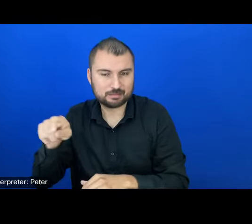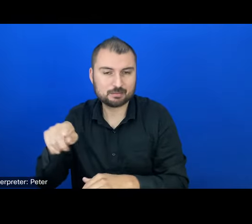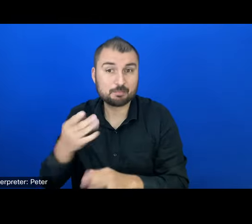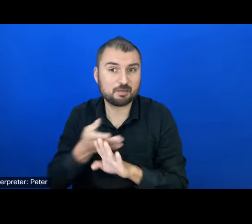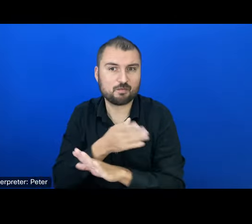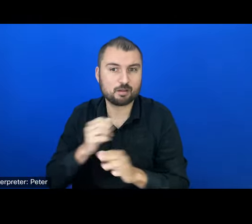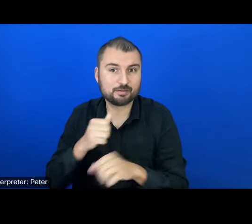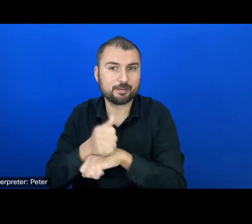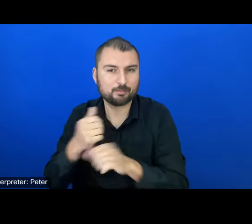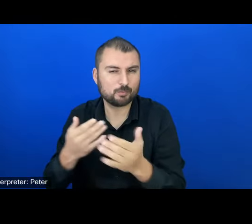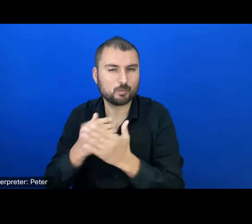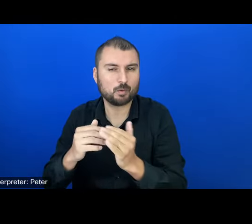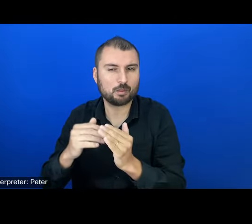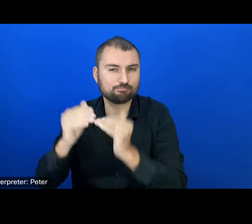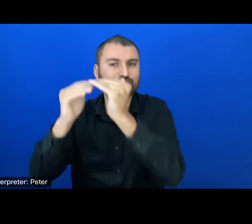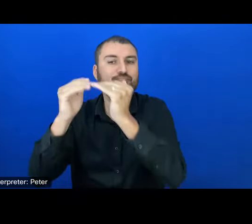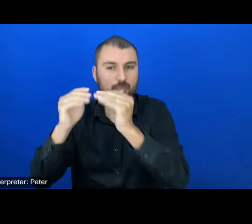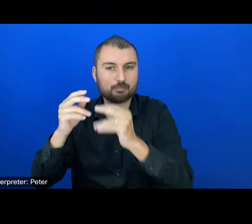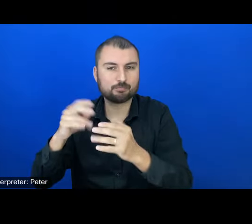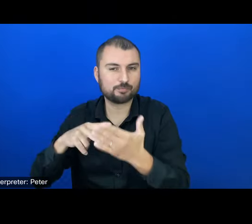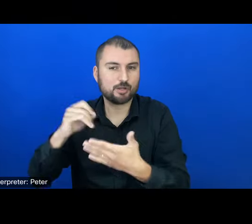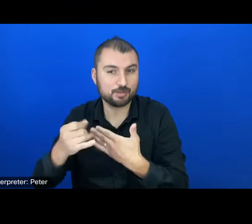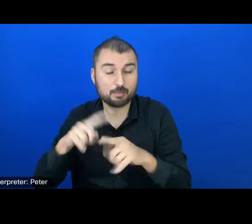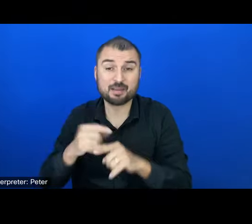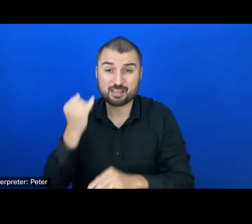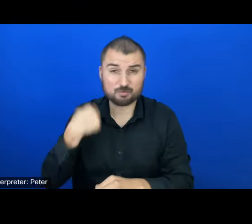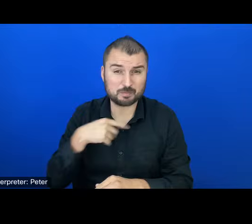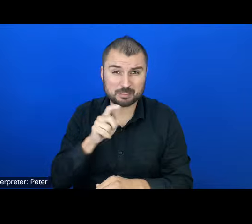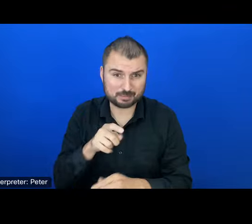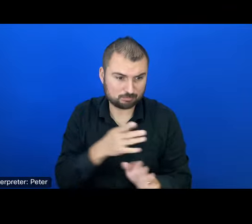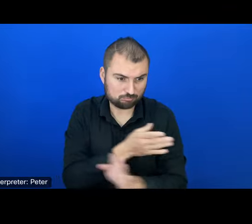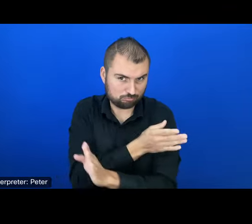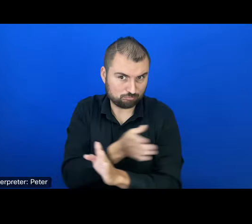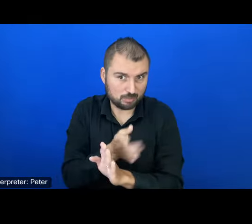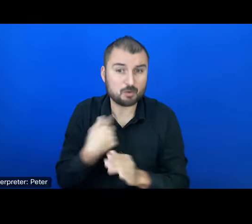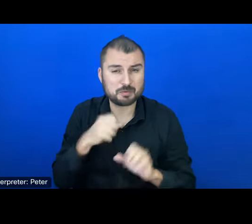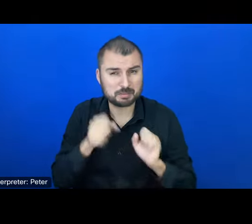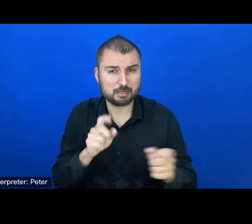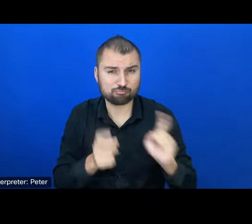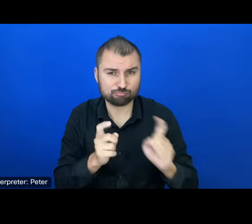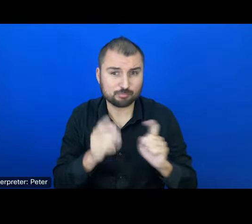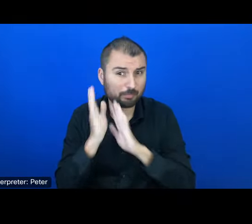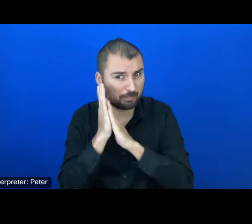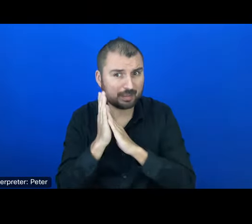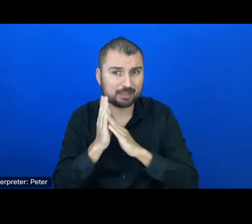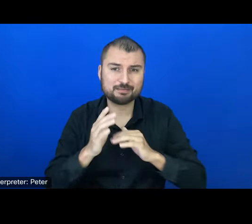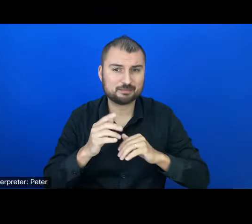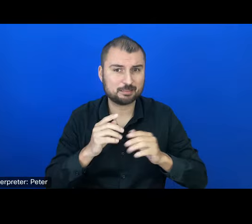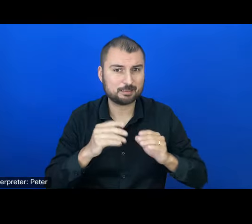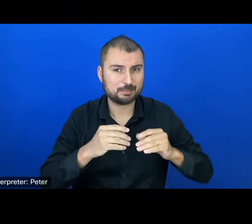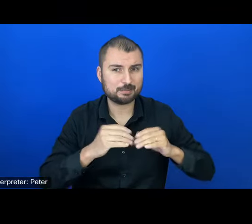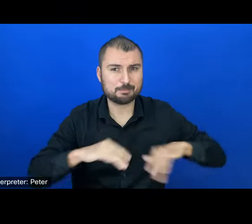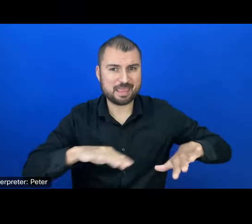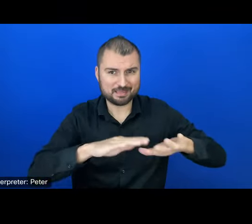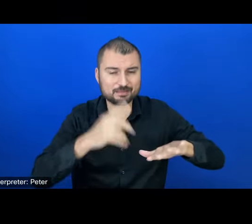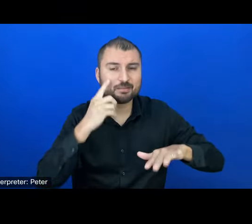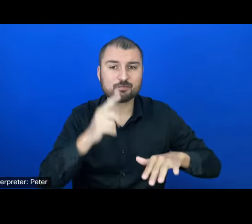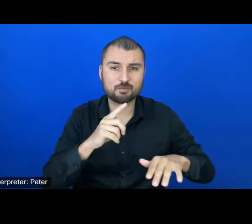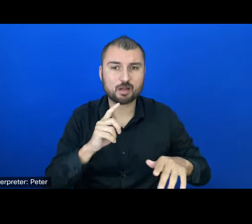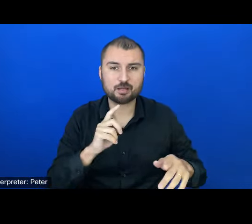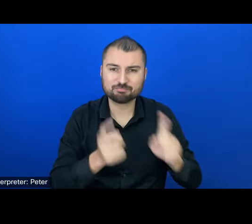run into capacity issues, there may be some options to adjust bed space to accommodate for smaller population changes at particular